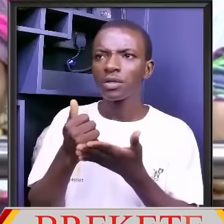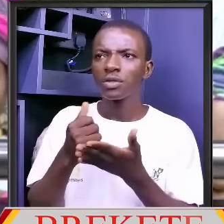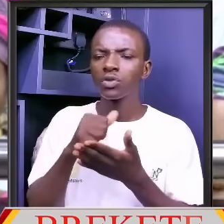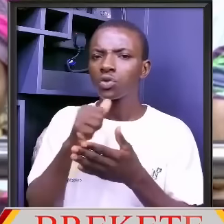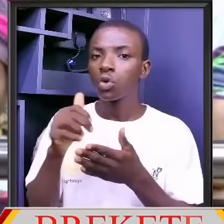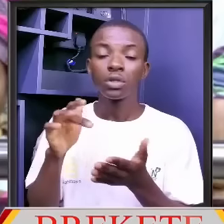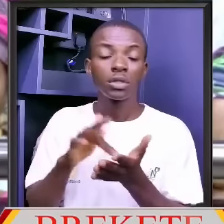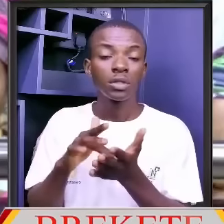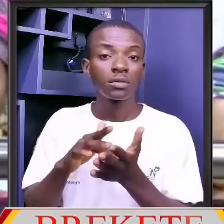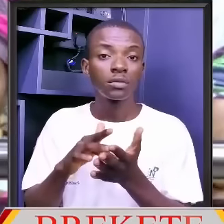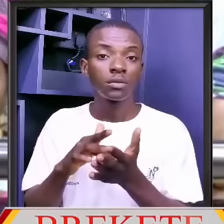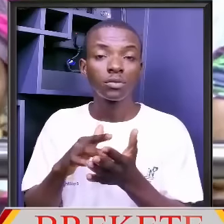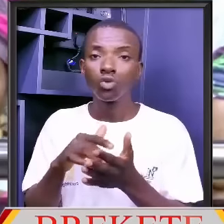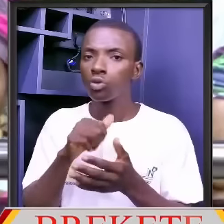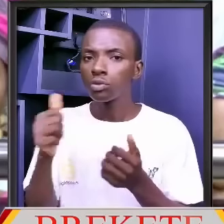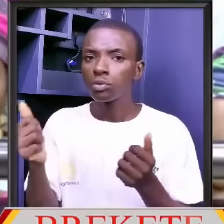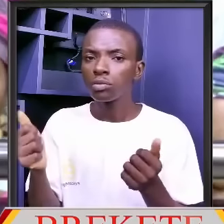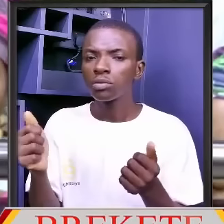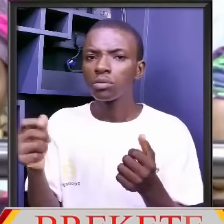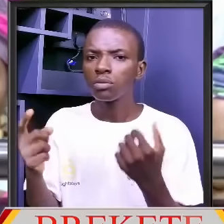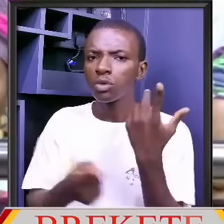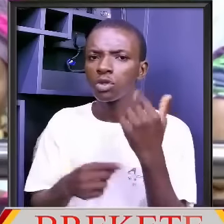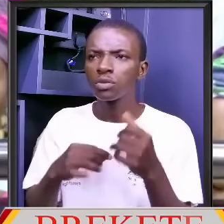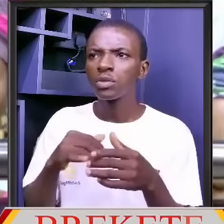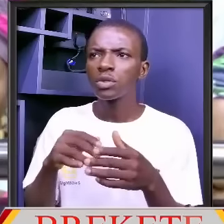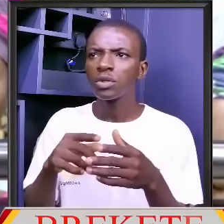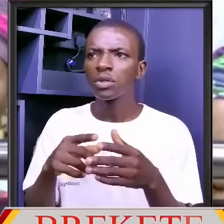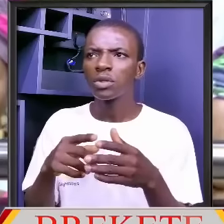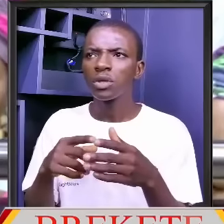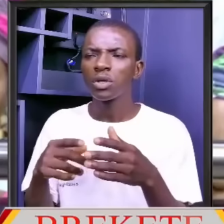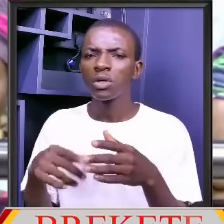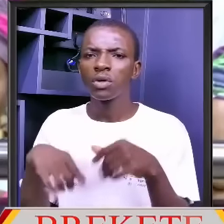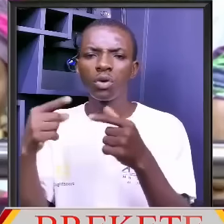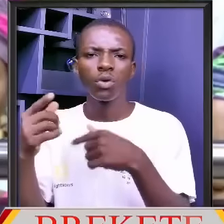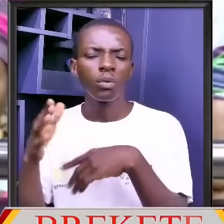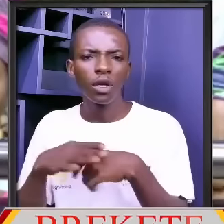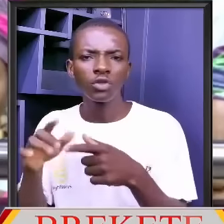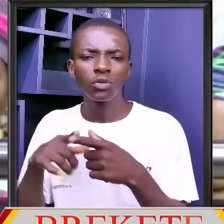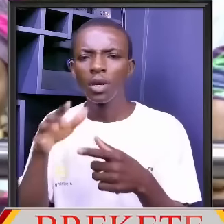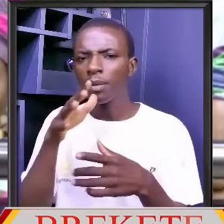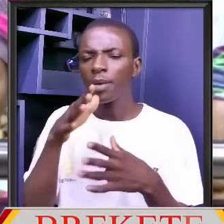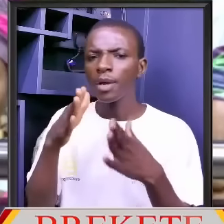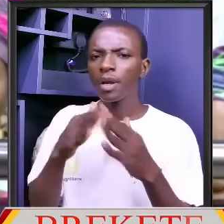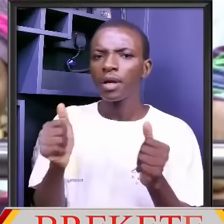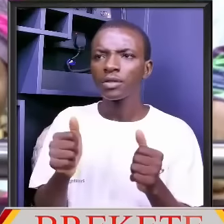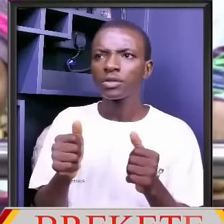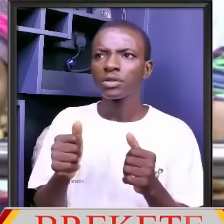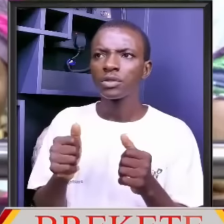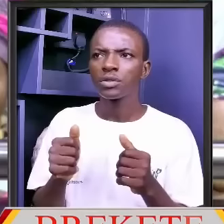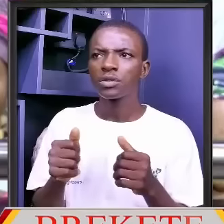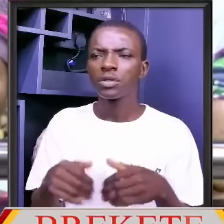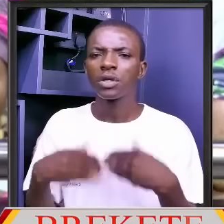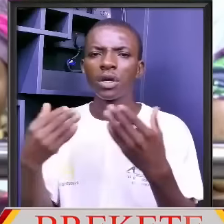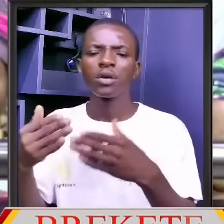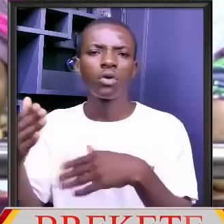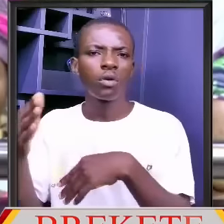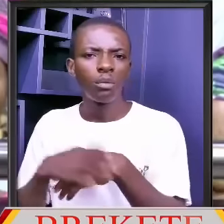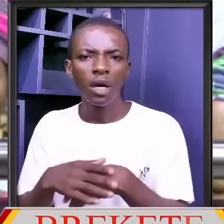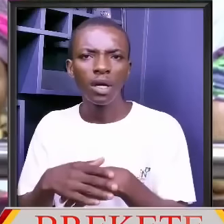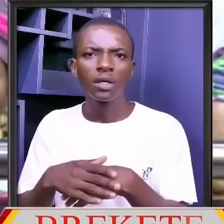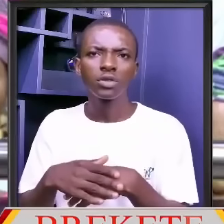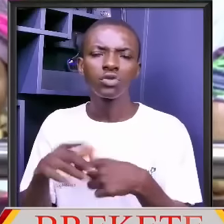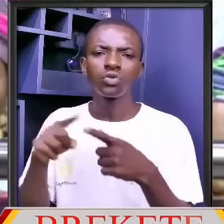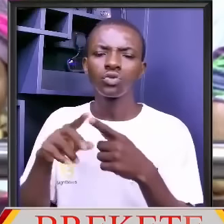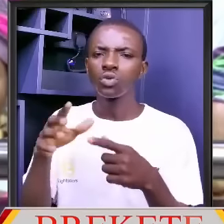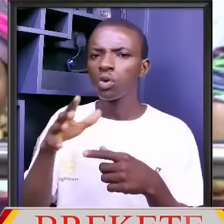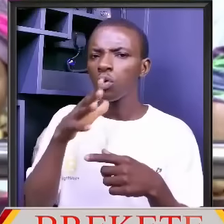not dey maltreat me. Oh, I come dey run come out. I go run come my mama house. My mama go still carry me go back to